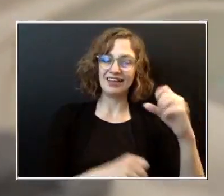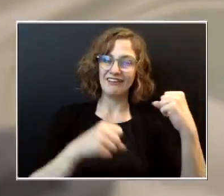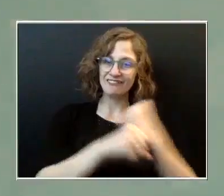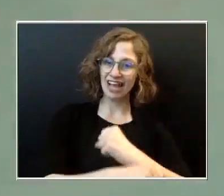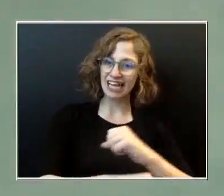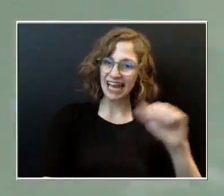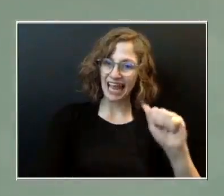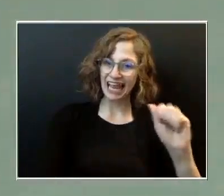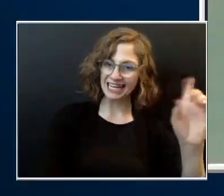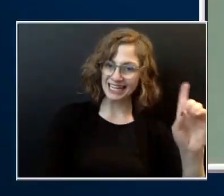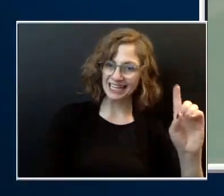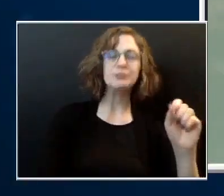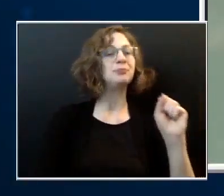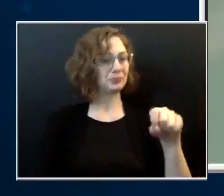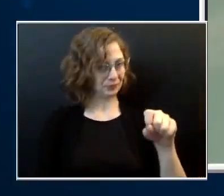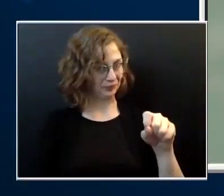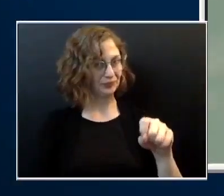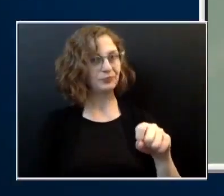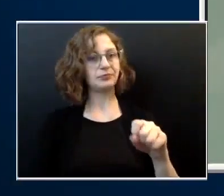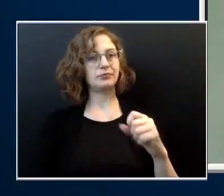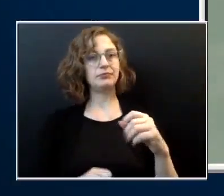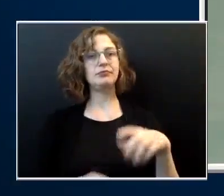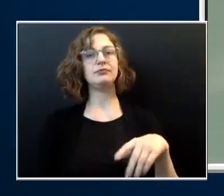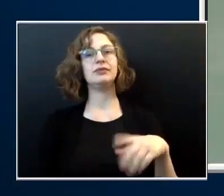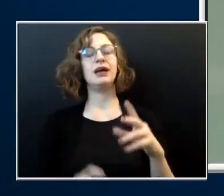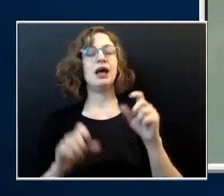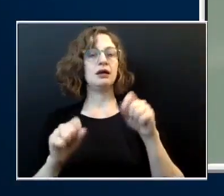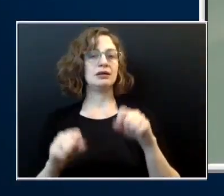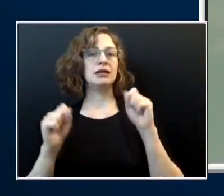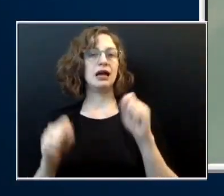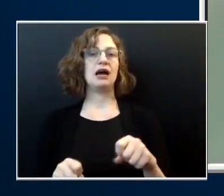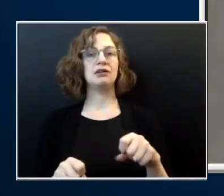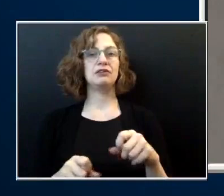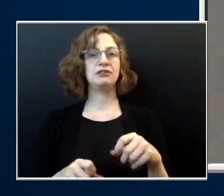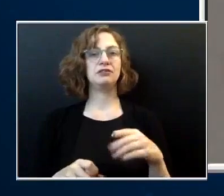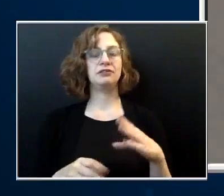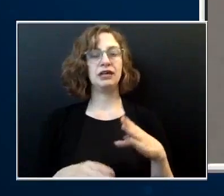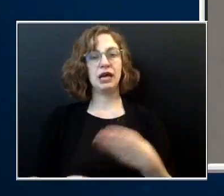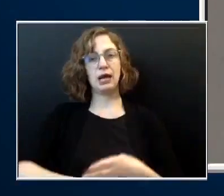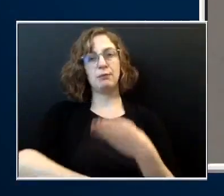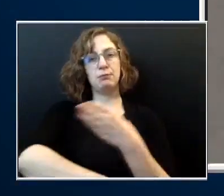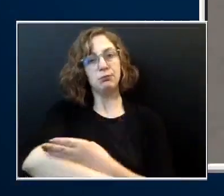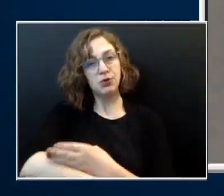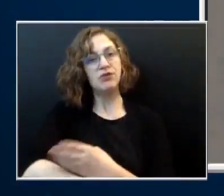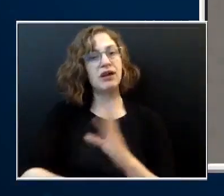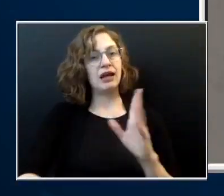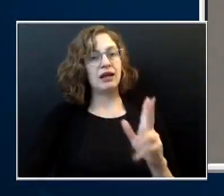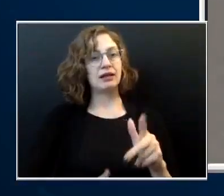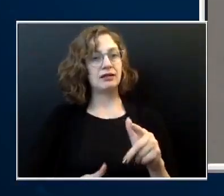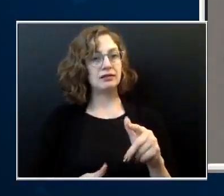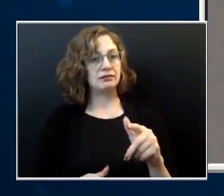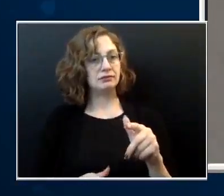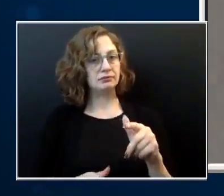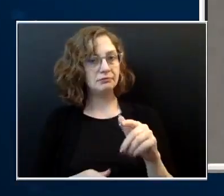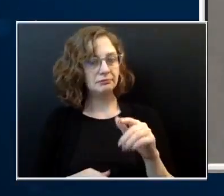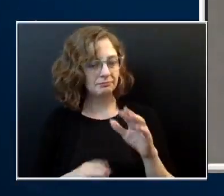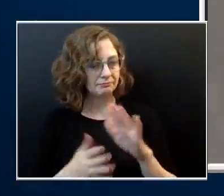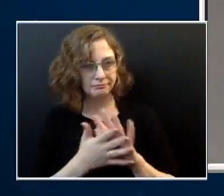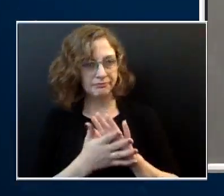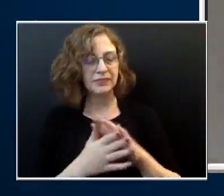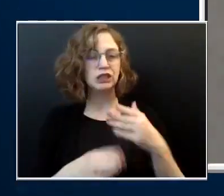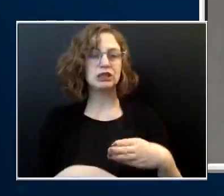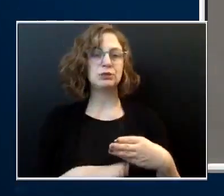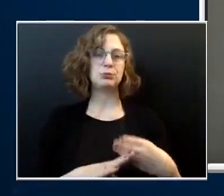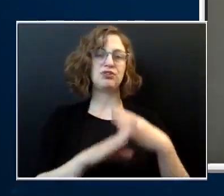right. Feasibility of improving glycemia to prevent AD is what it's called. So yeah, again, finding people who are at metabolic risk for